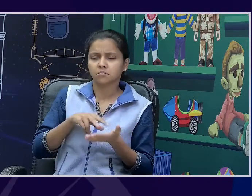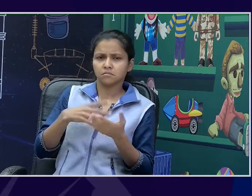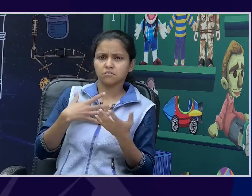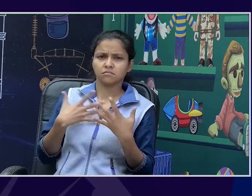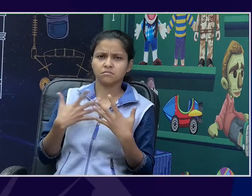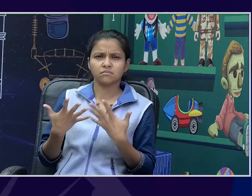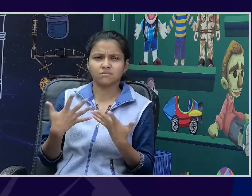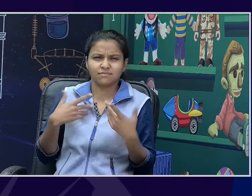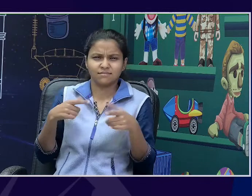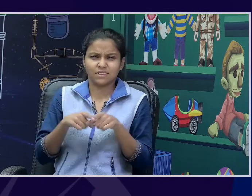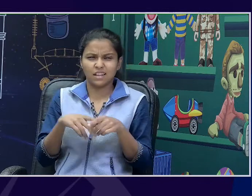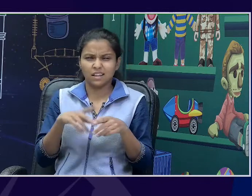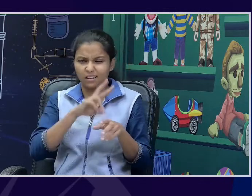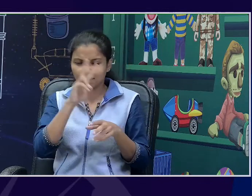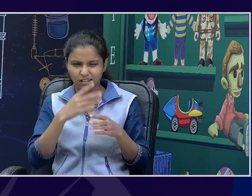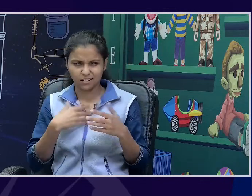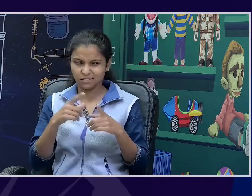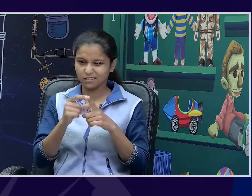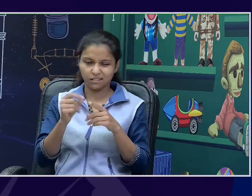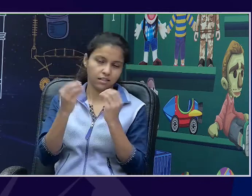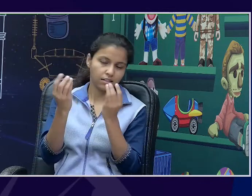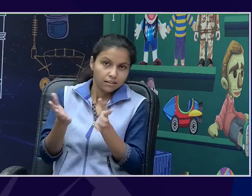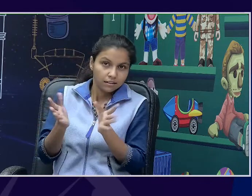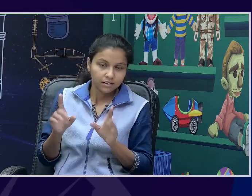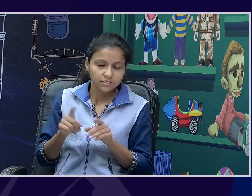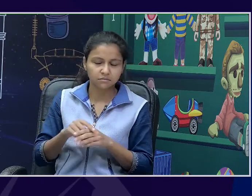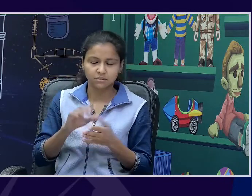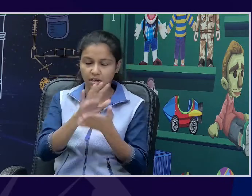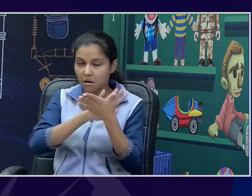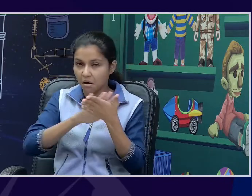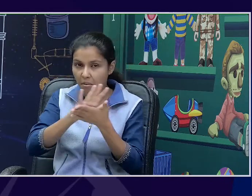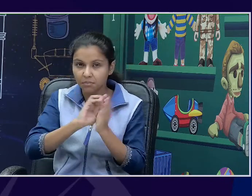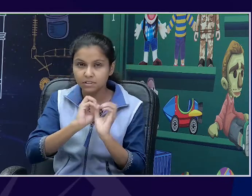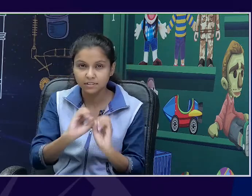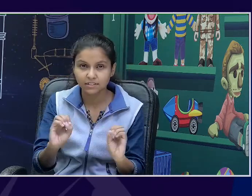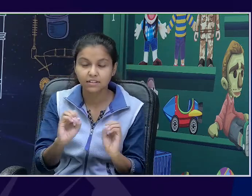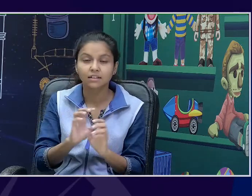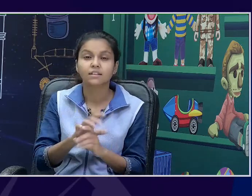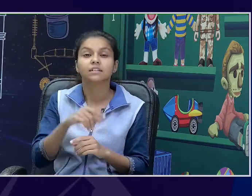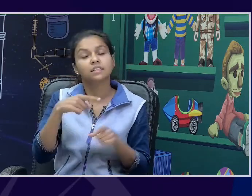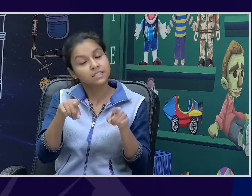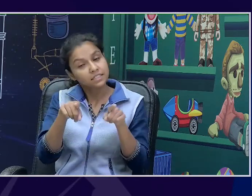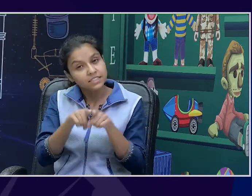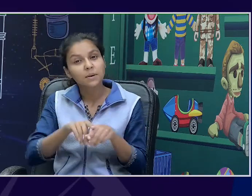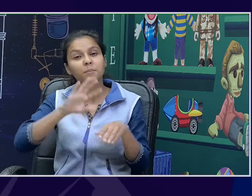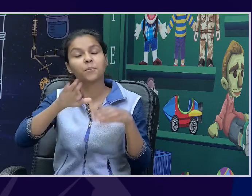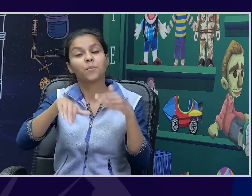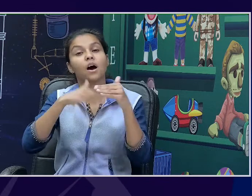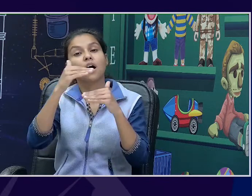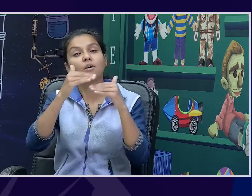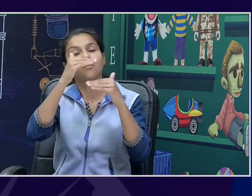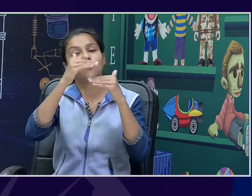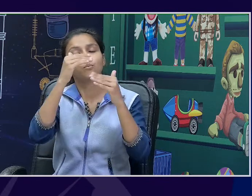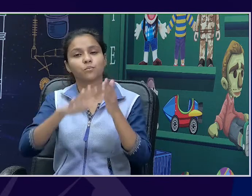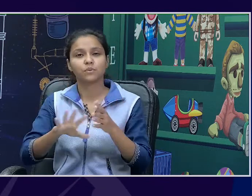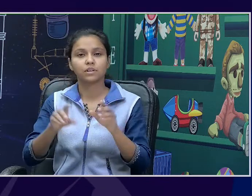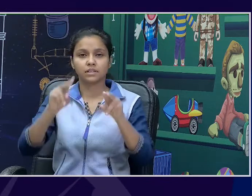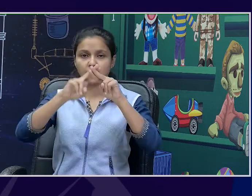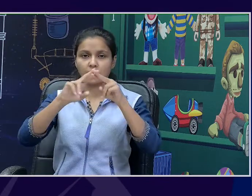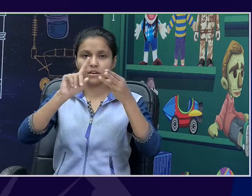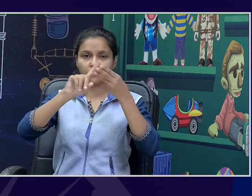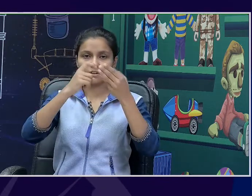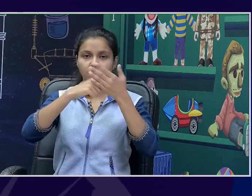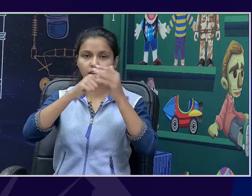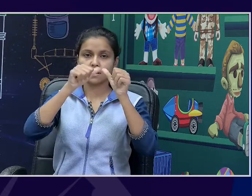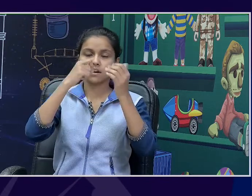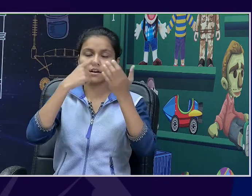thing, nothing can be done. Because there are empty number of examples in real life that how they overcame their fear. We